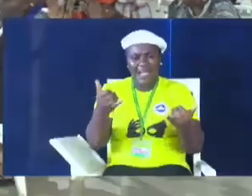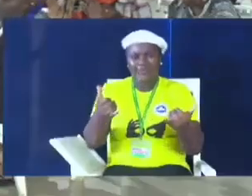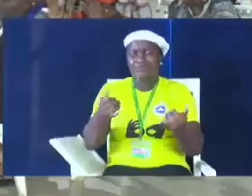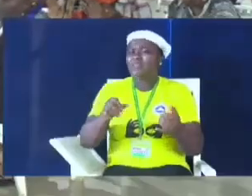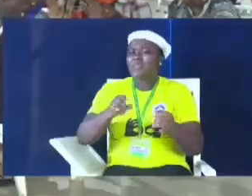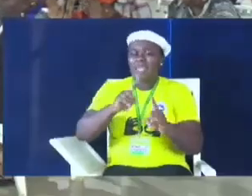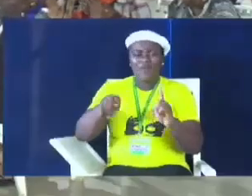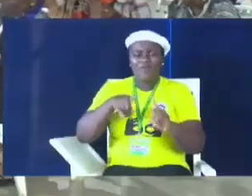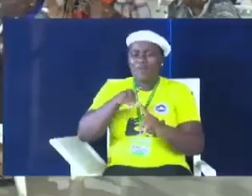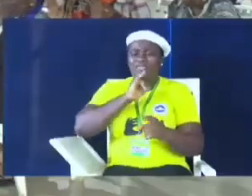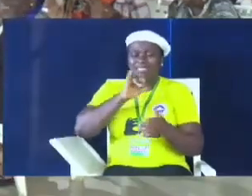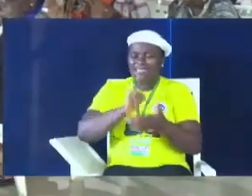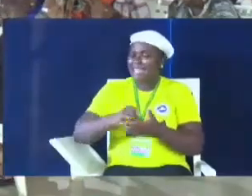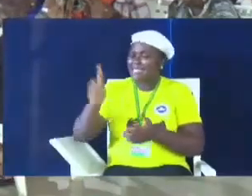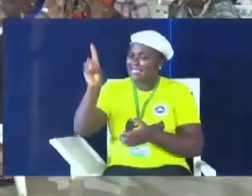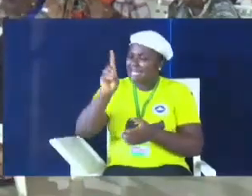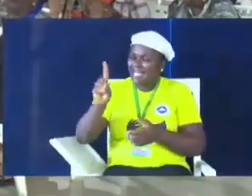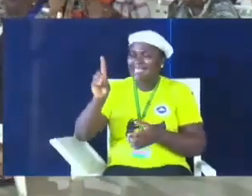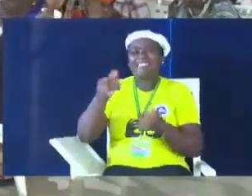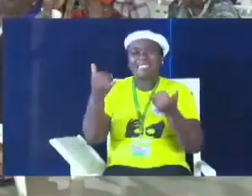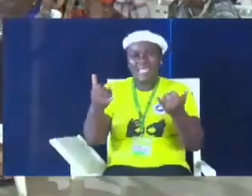I cannot hear you.